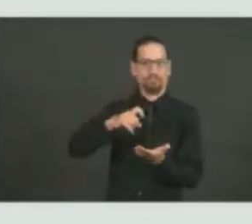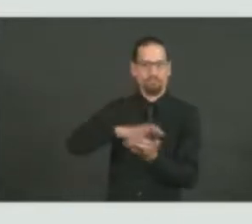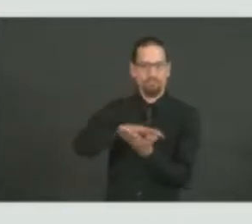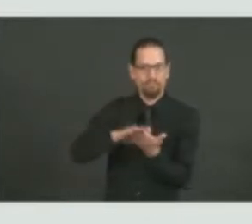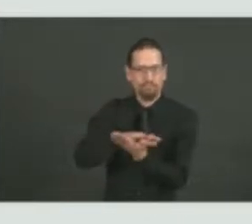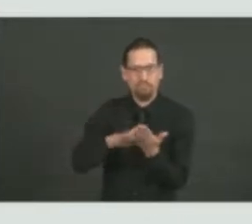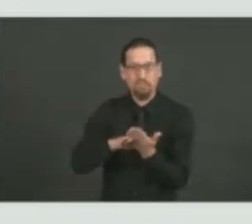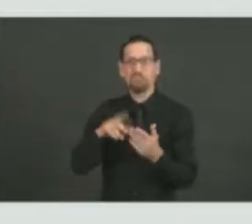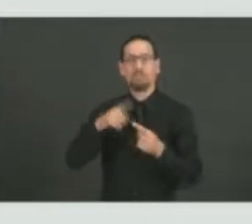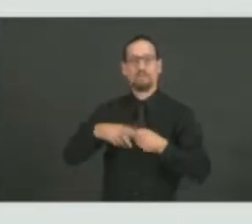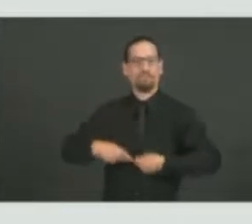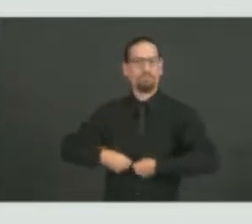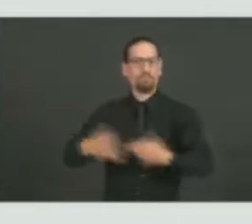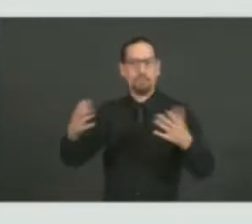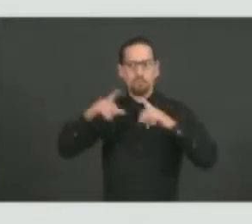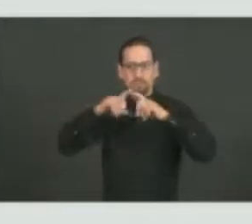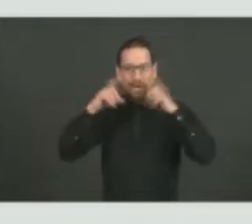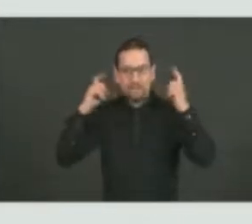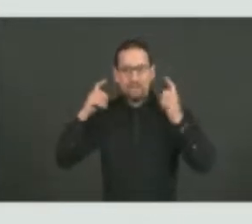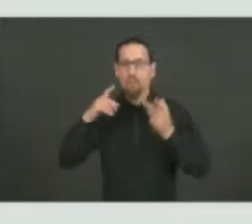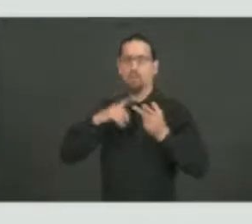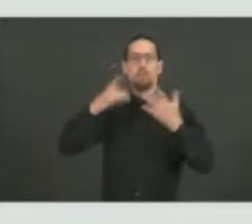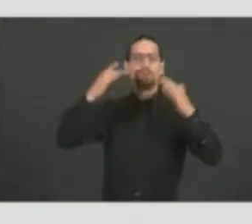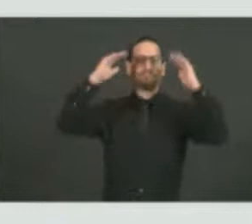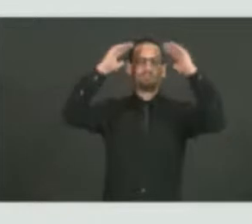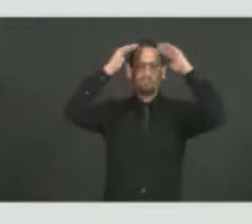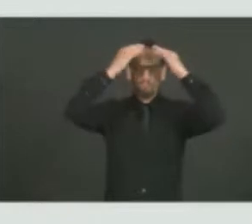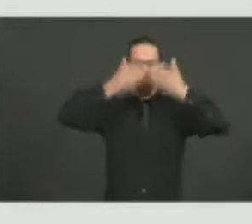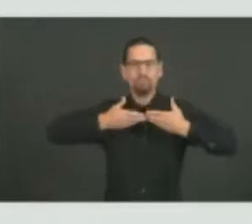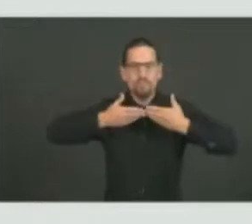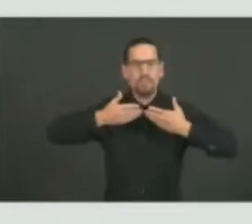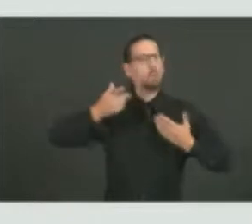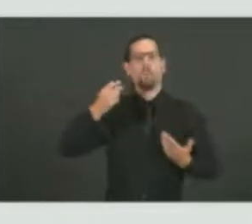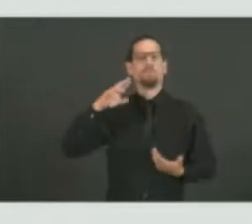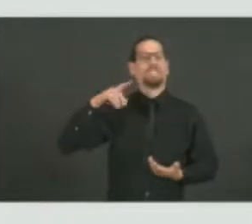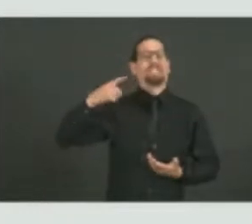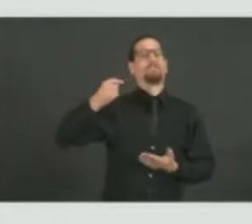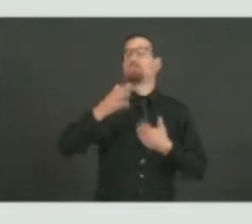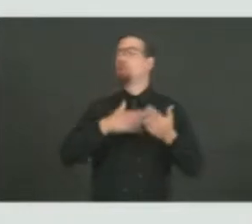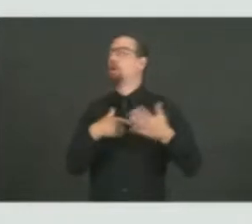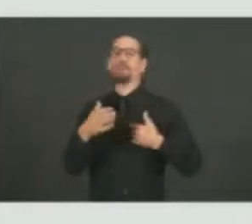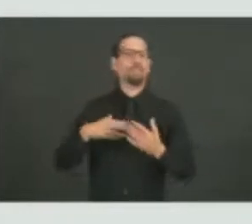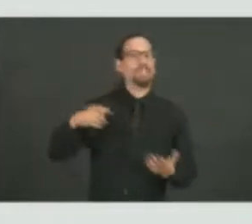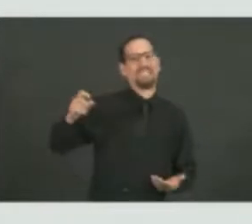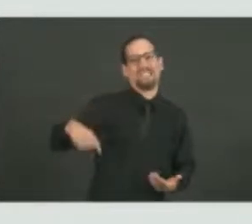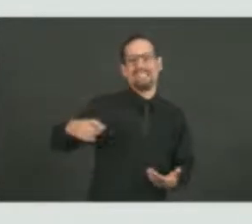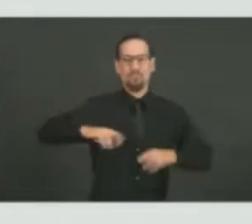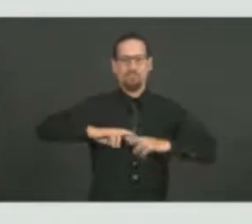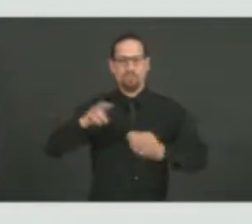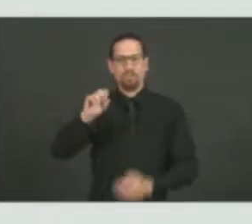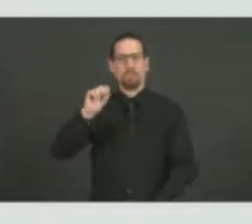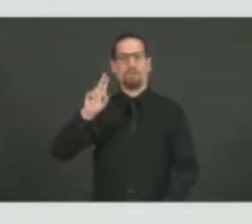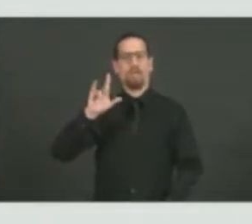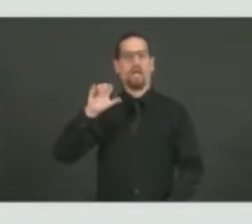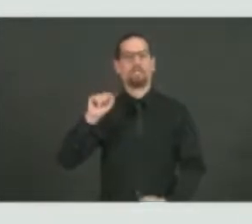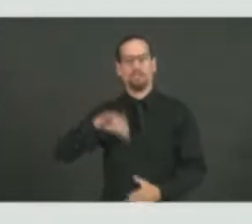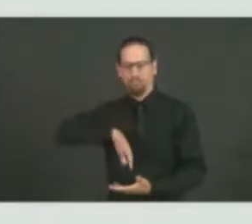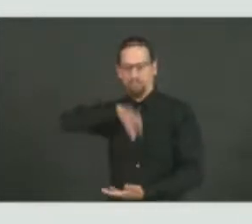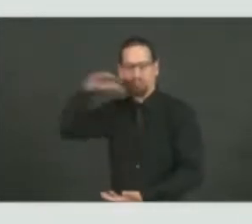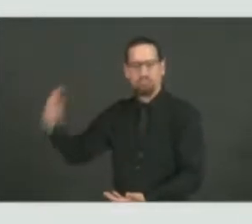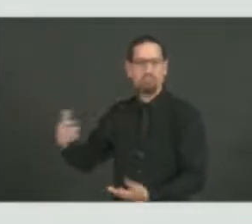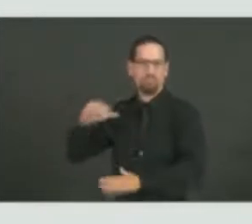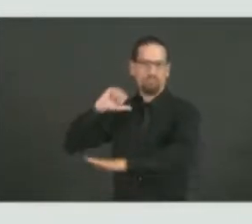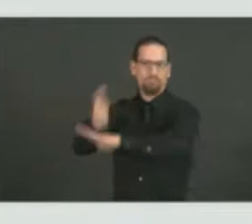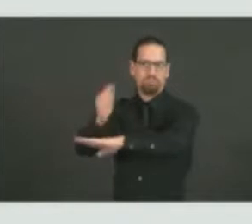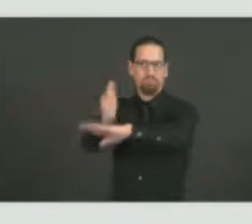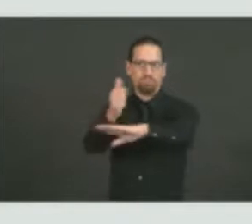and students safe. You know, does every school have enough face masks to make sure that every teacher and every student has a face mask on